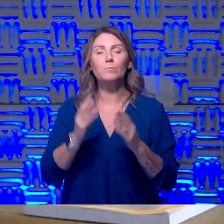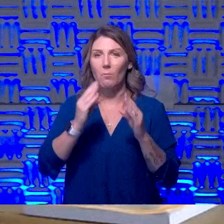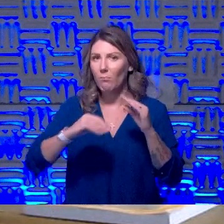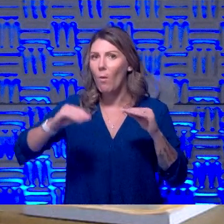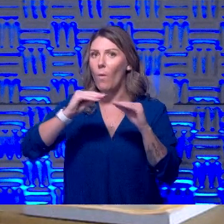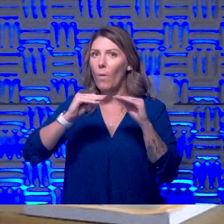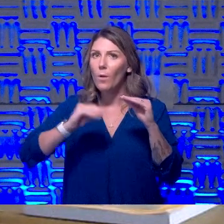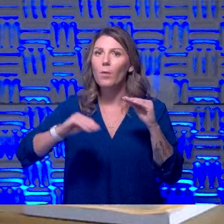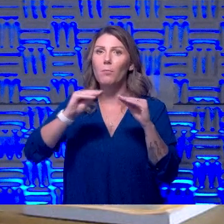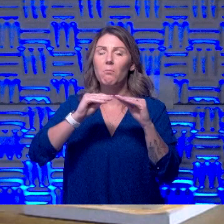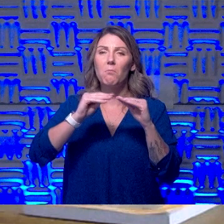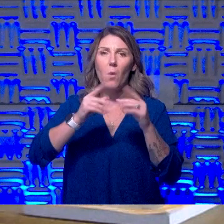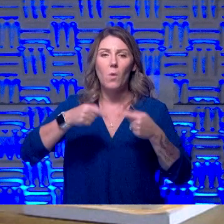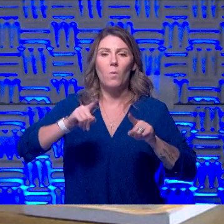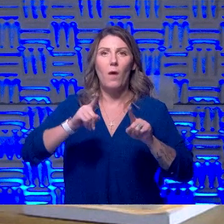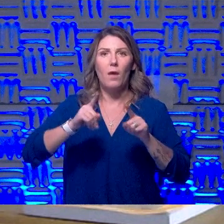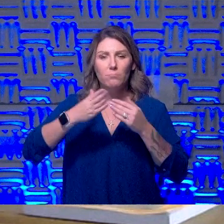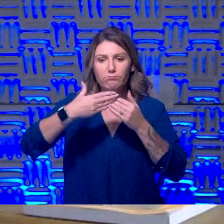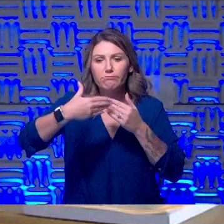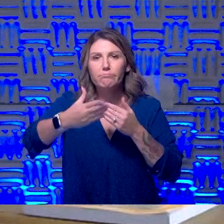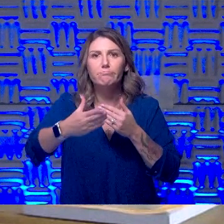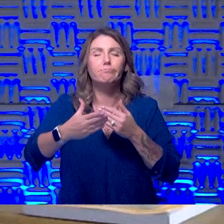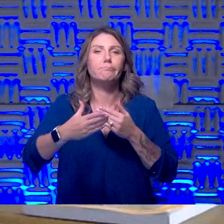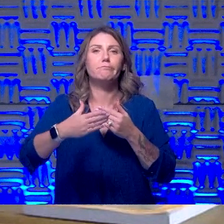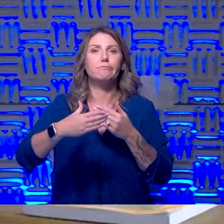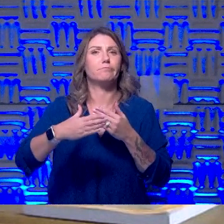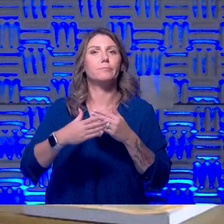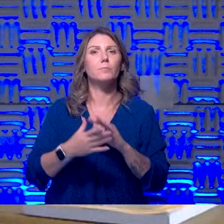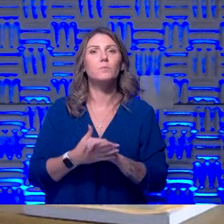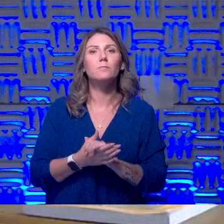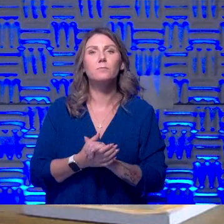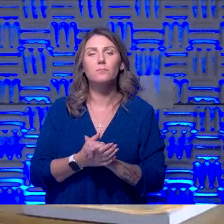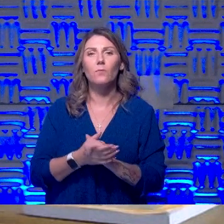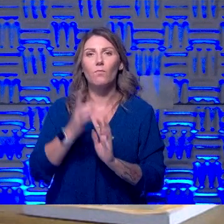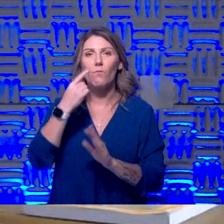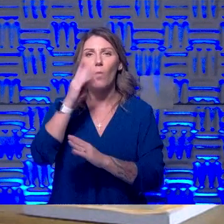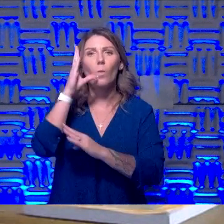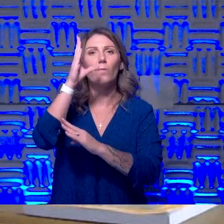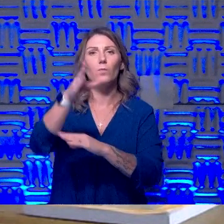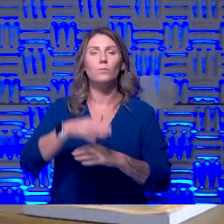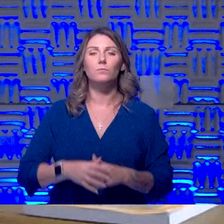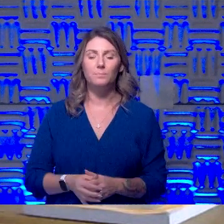more as we move into the future.